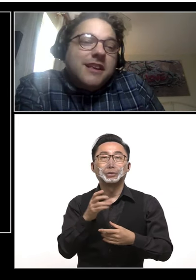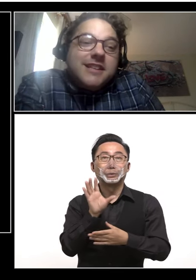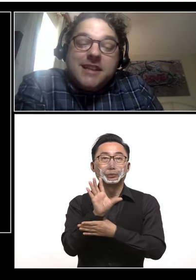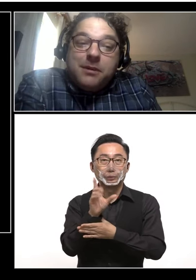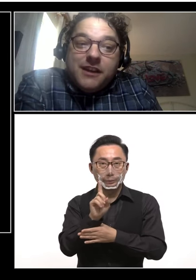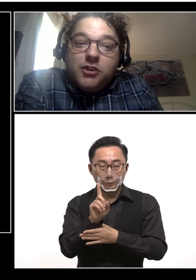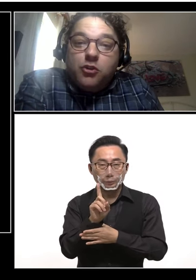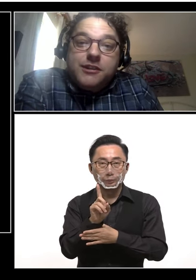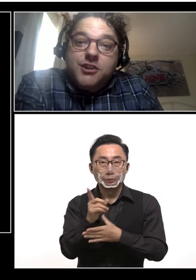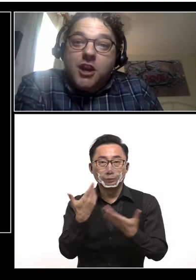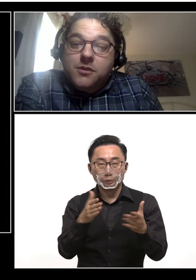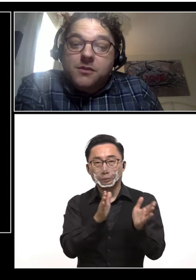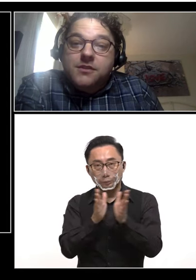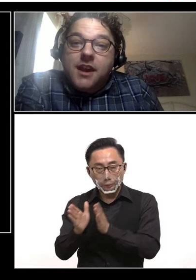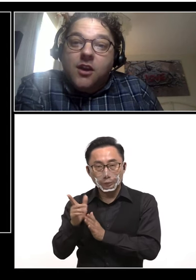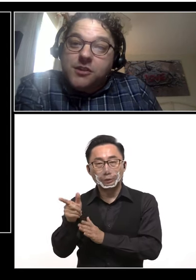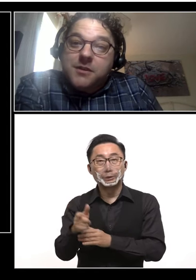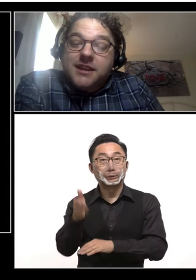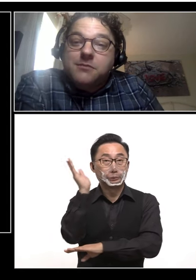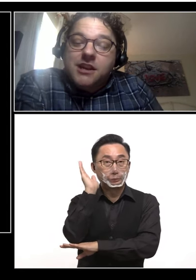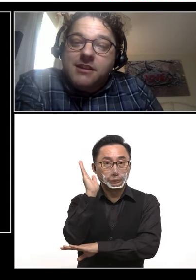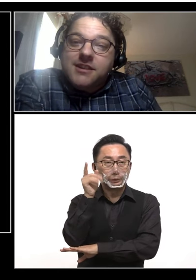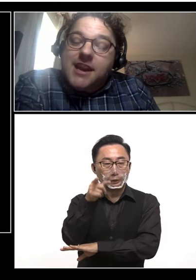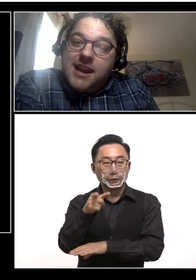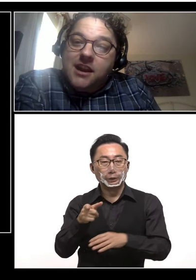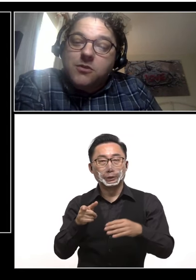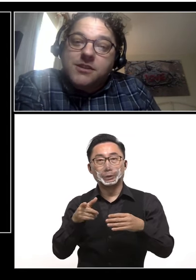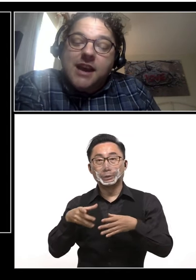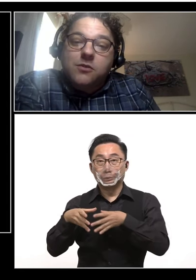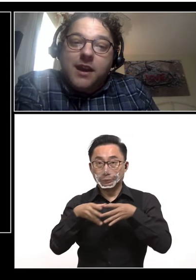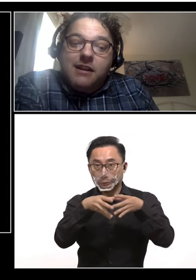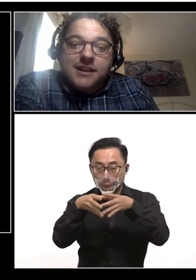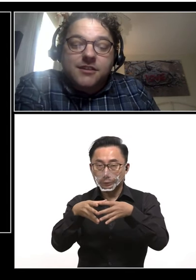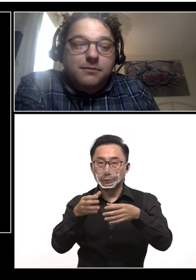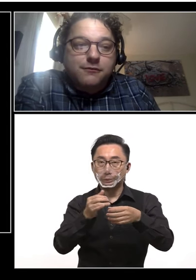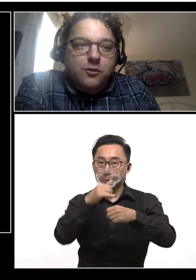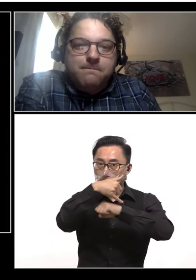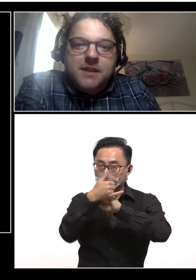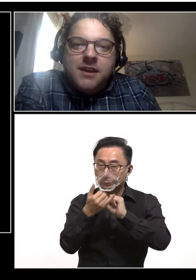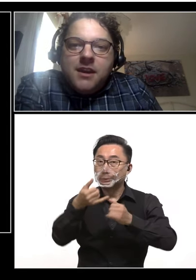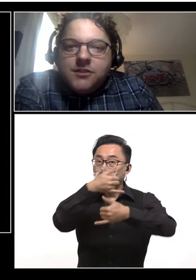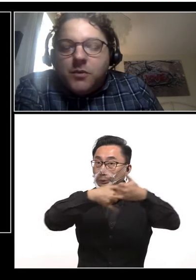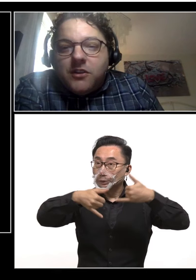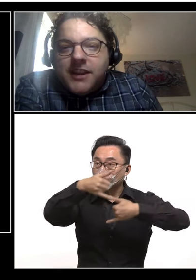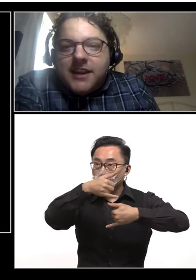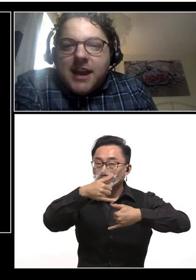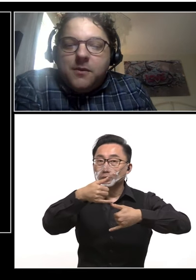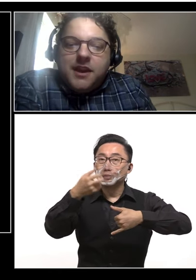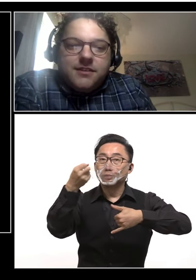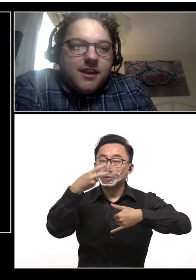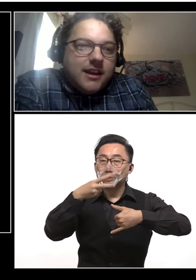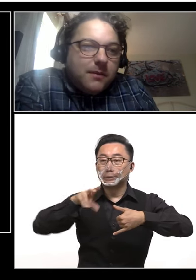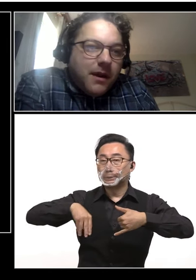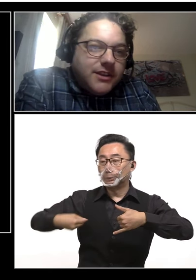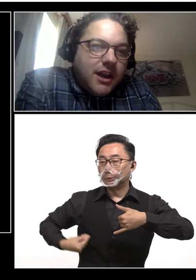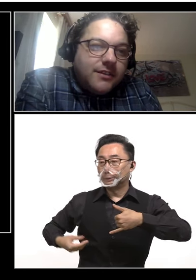So that's an example of our tourist show that's also an income generator in our local town where our dancers perform. So what you're looking at now is